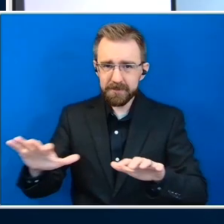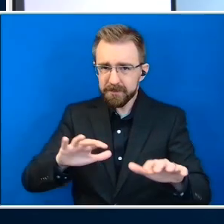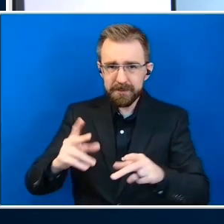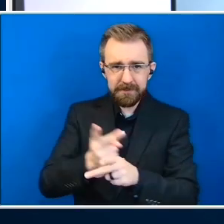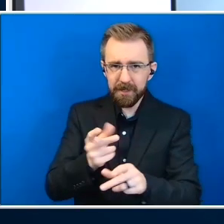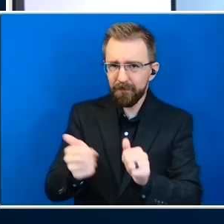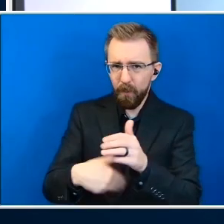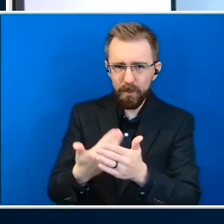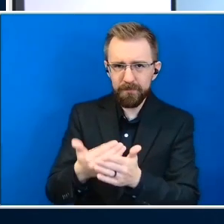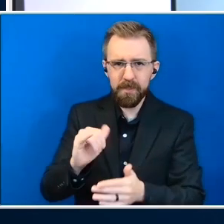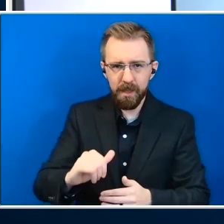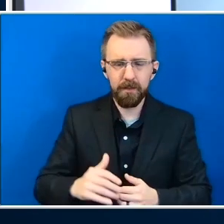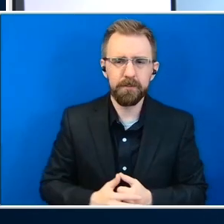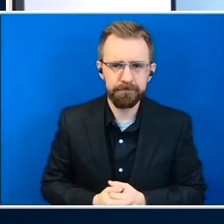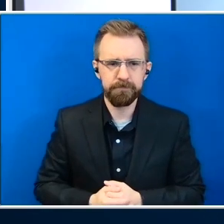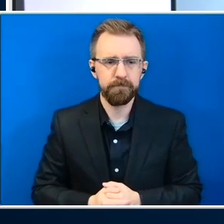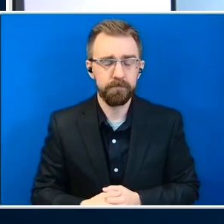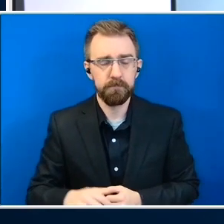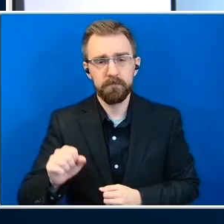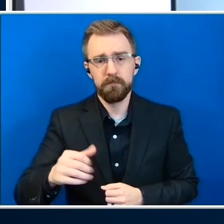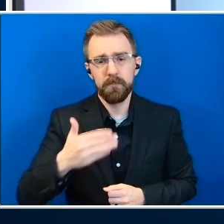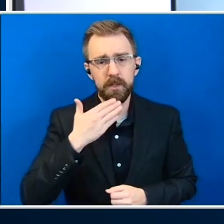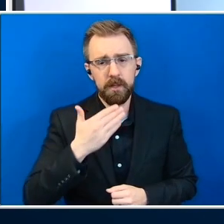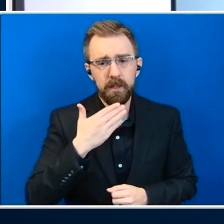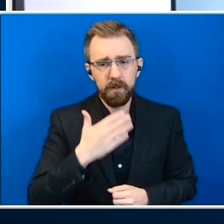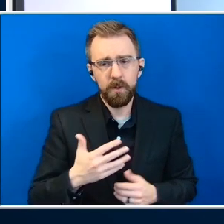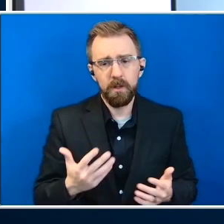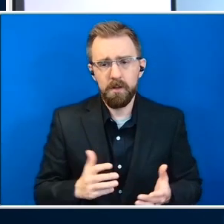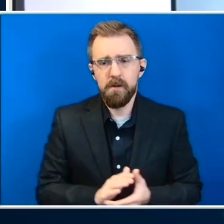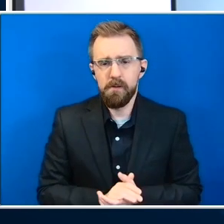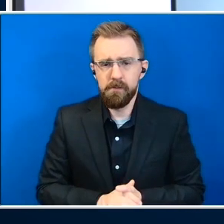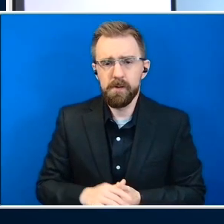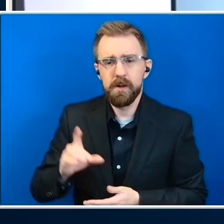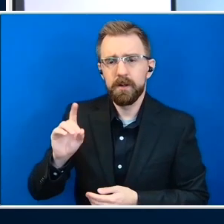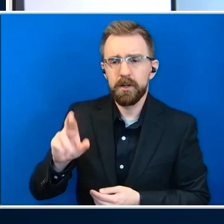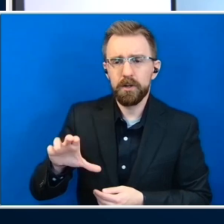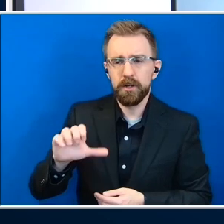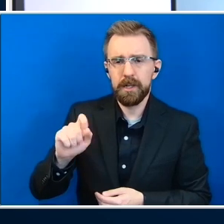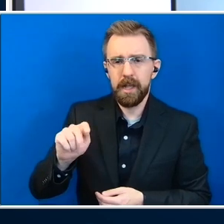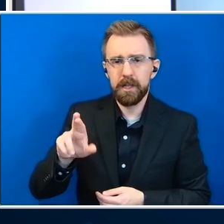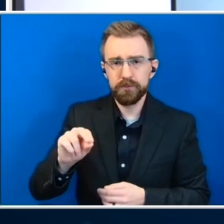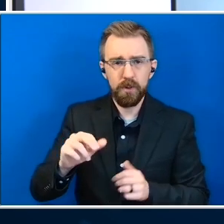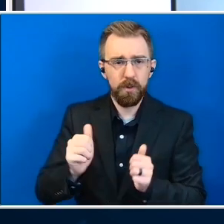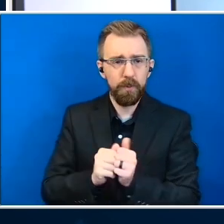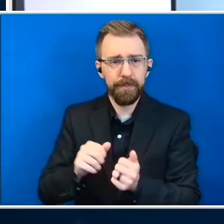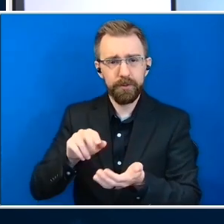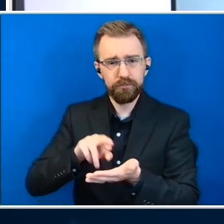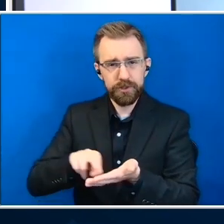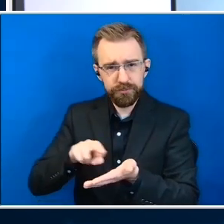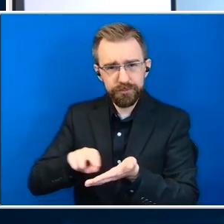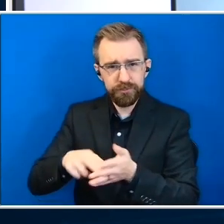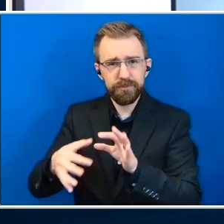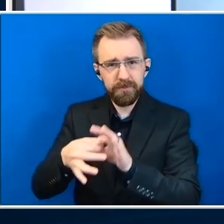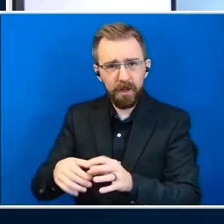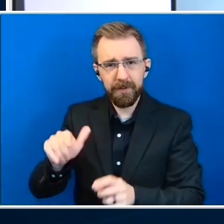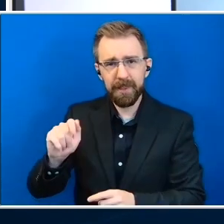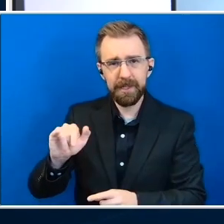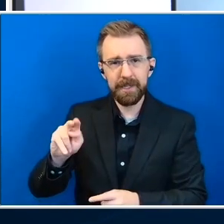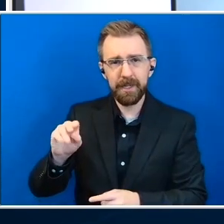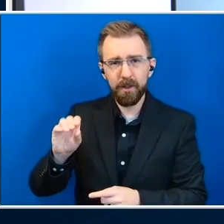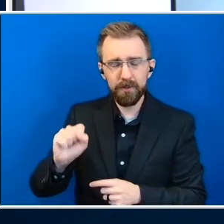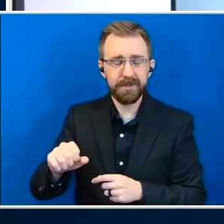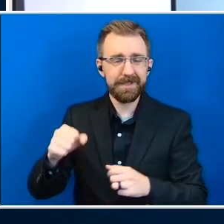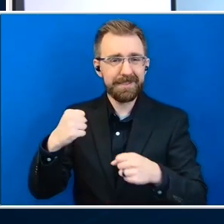So thank you. And Dr. Castro, when it comes to research involving Latinos, statistically they're